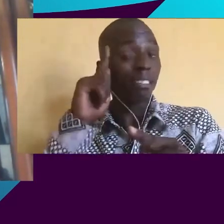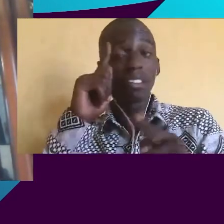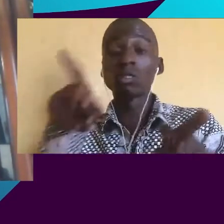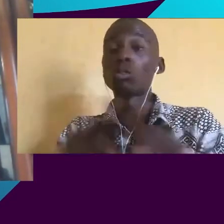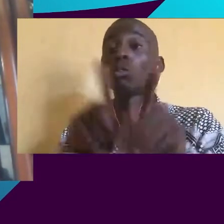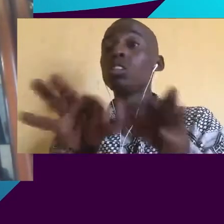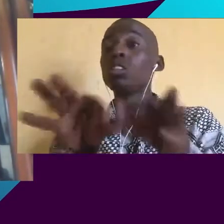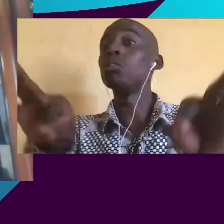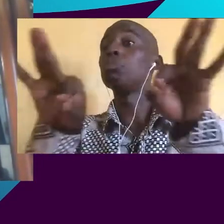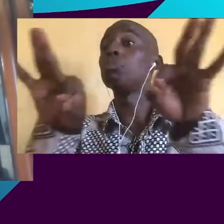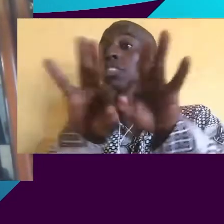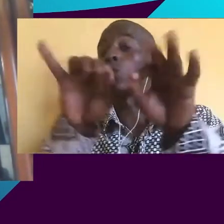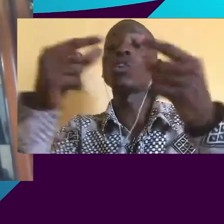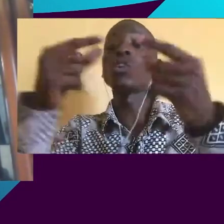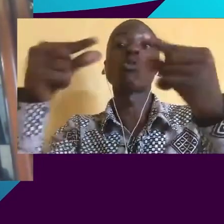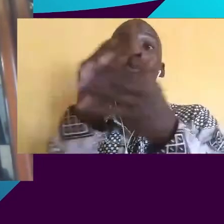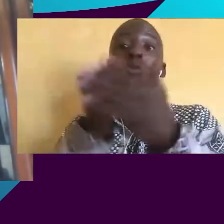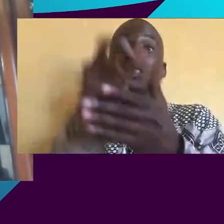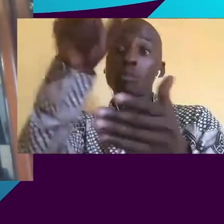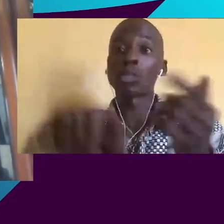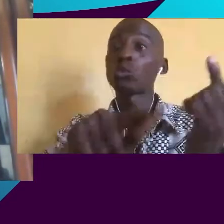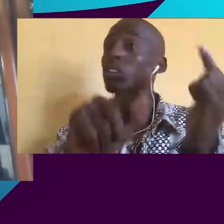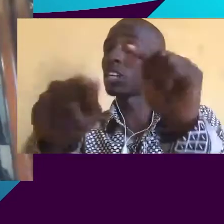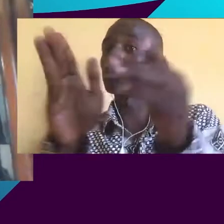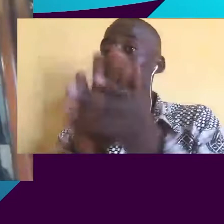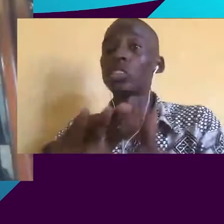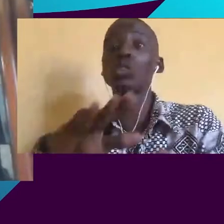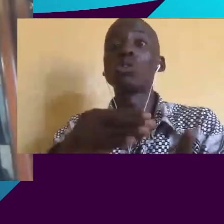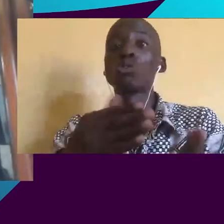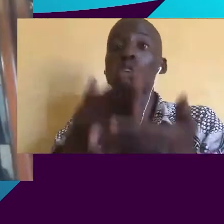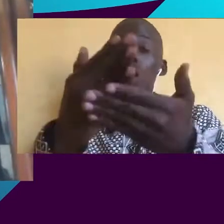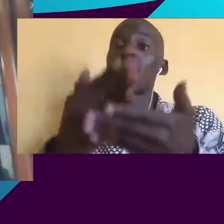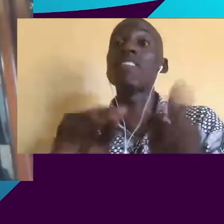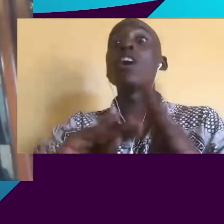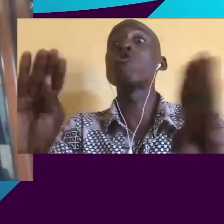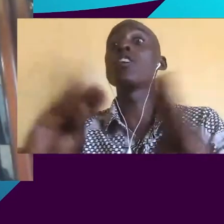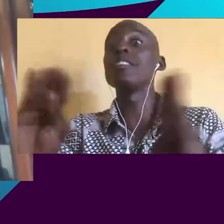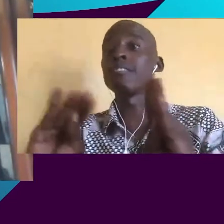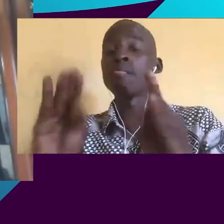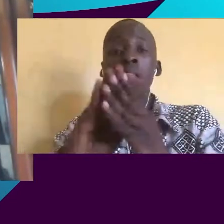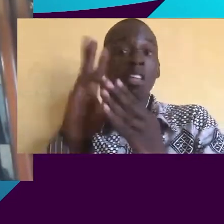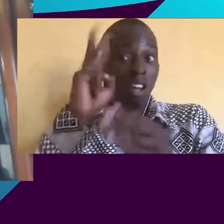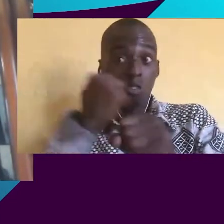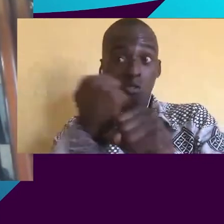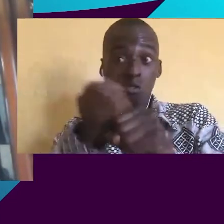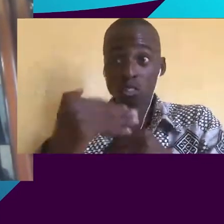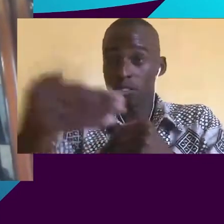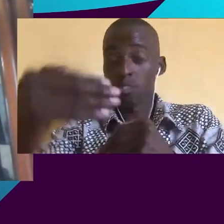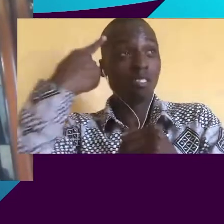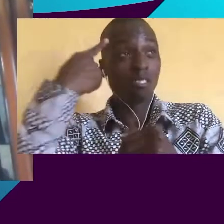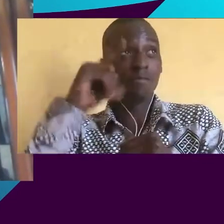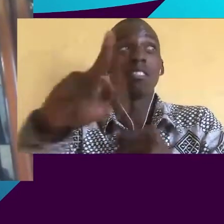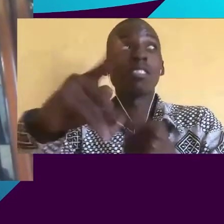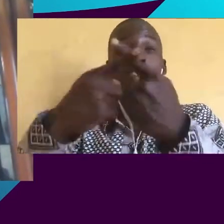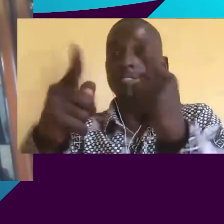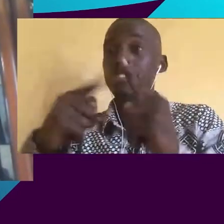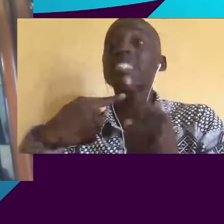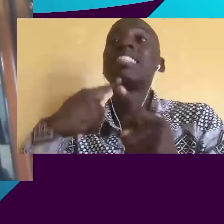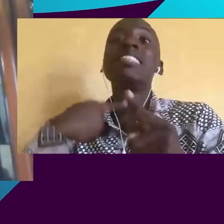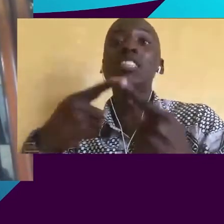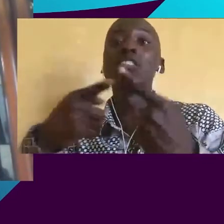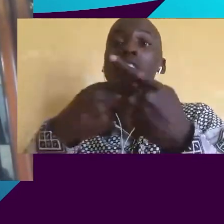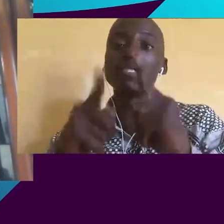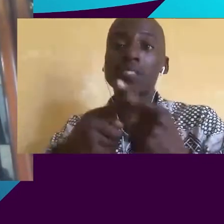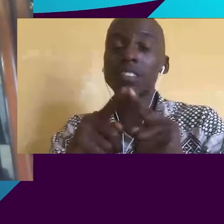it, because if somebody comes and is going to carry out a training and is going to do it for their different leagues or different capacity